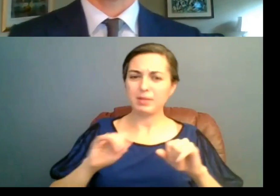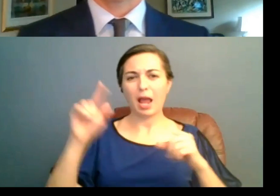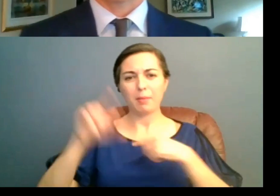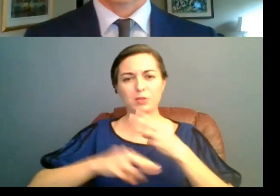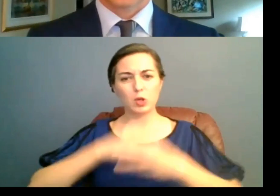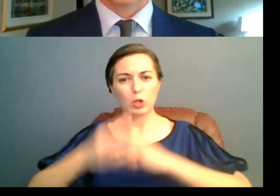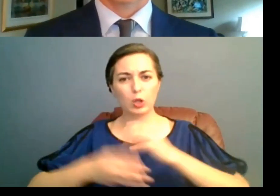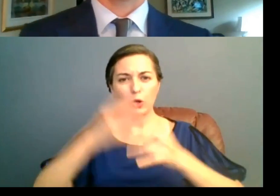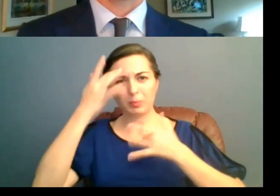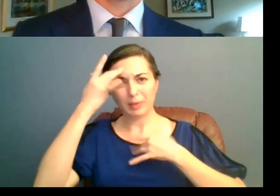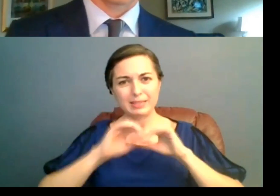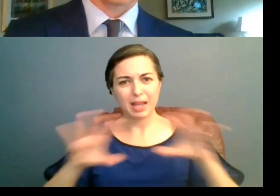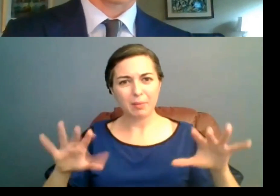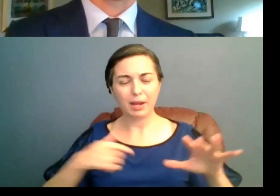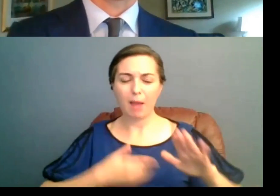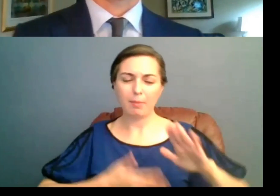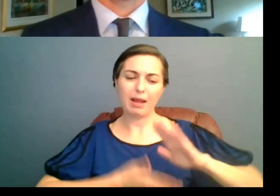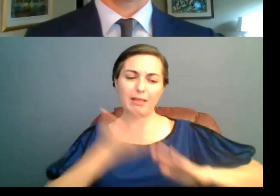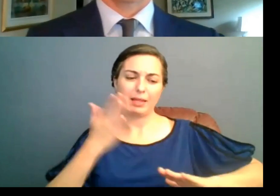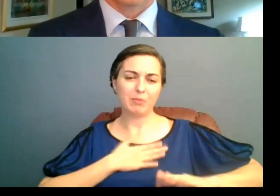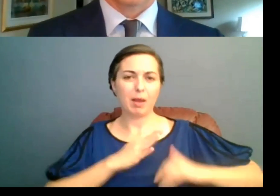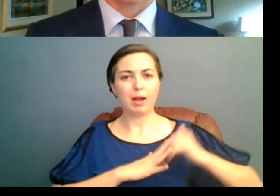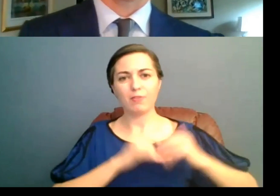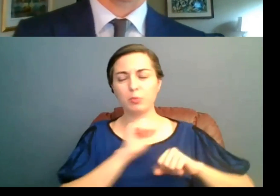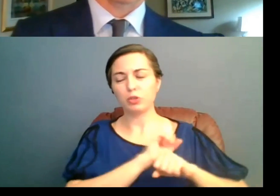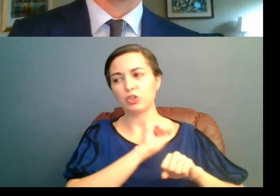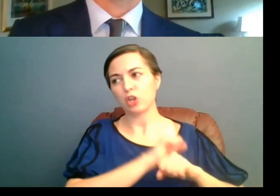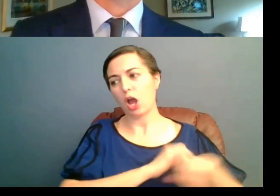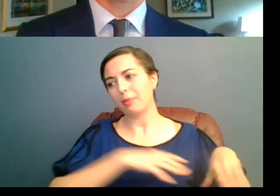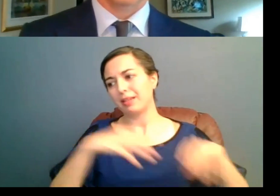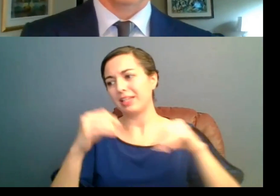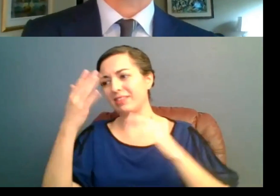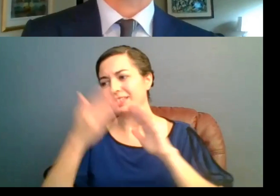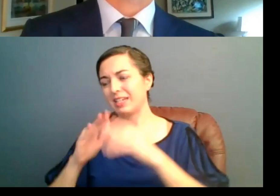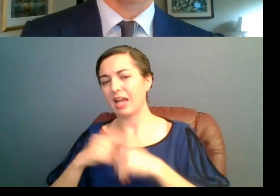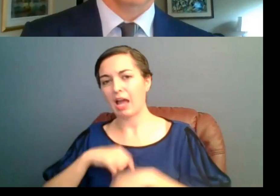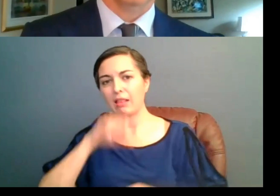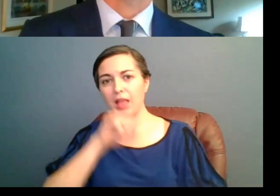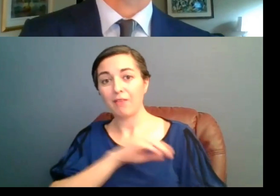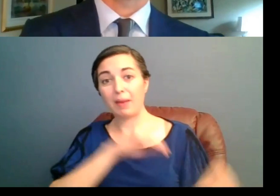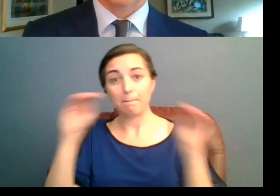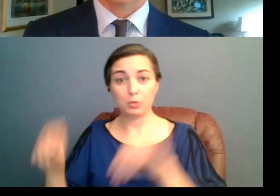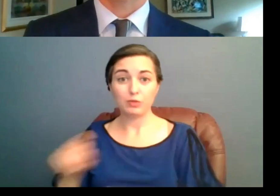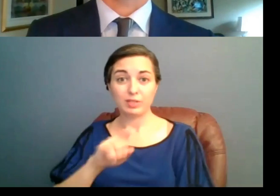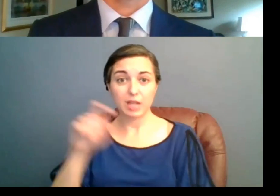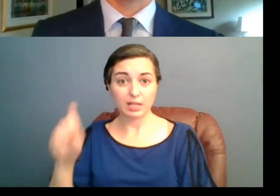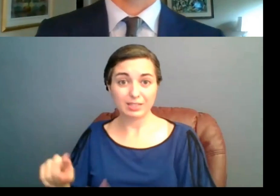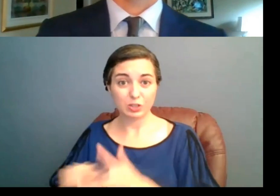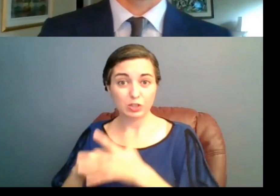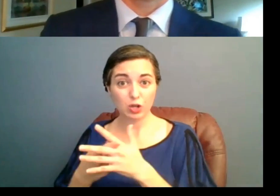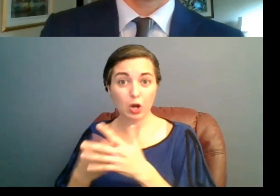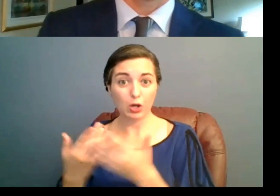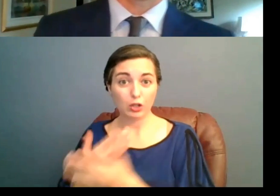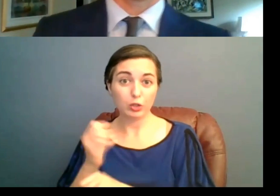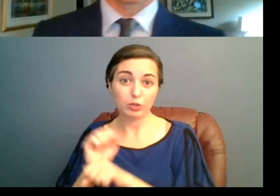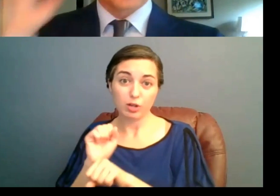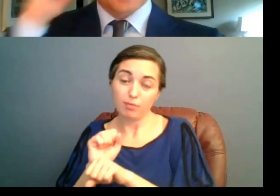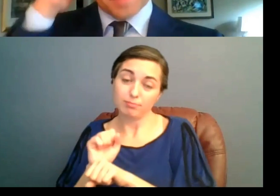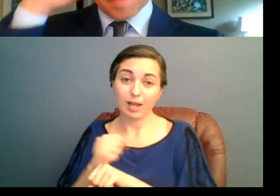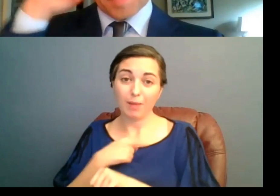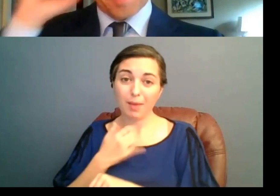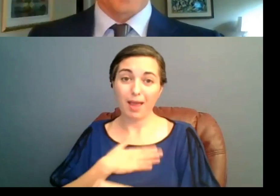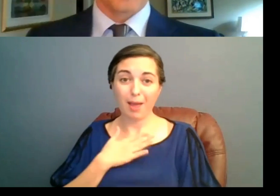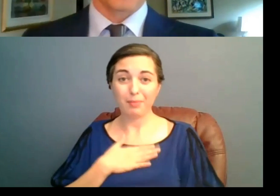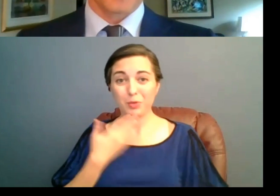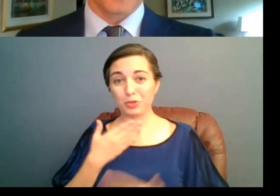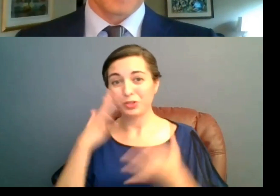to leave my comfortable job, leave the city that I love and move to Dallas and start a new job. And I'm really glad that I did